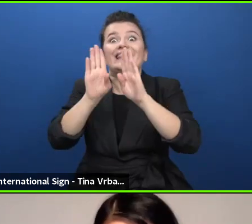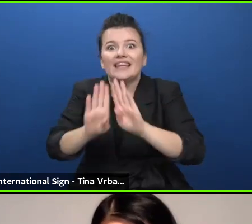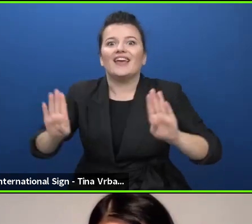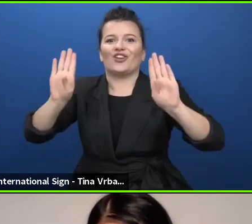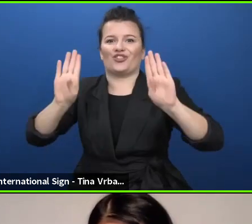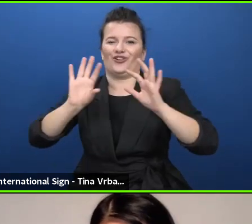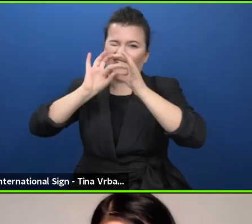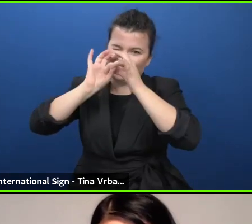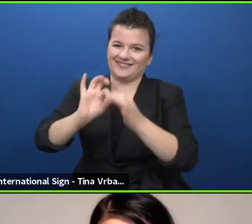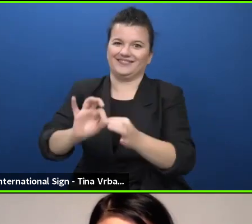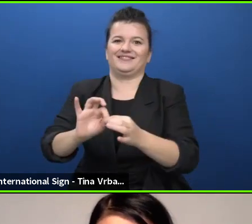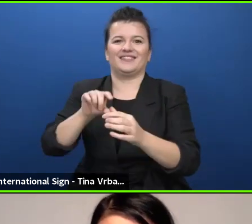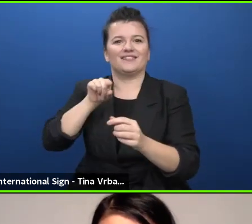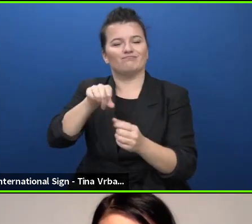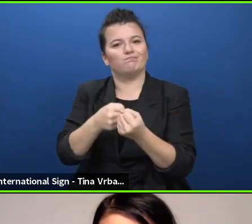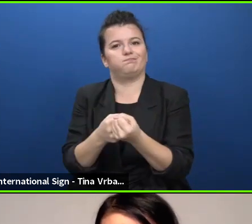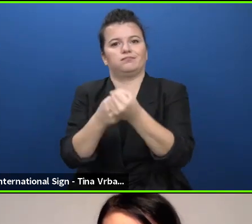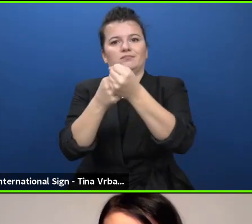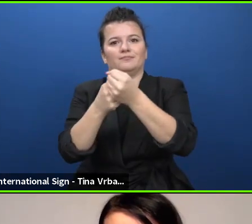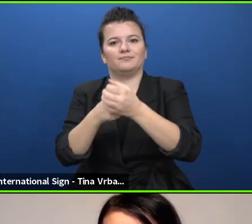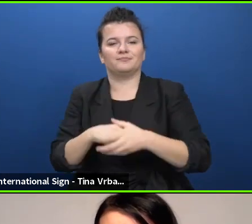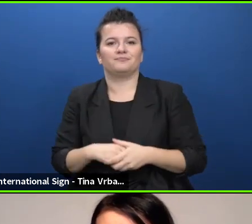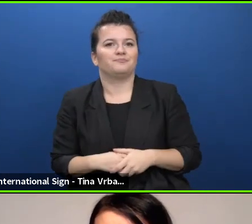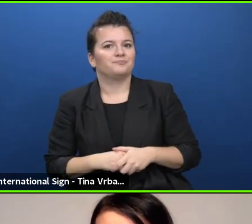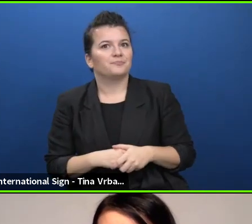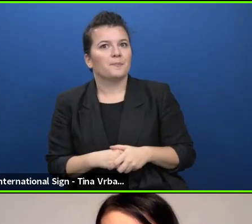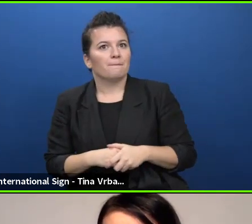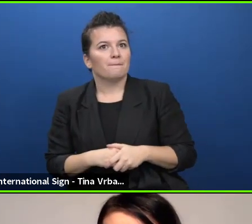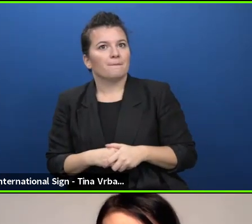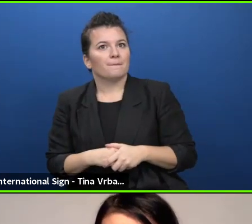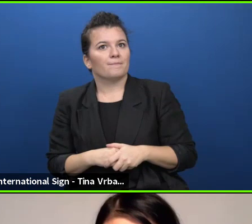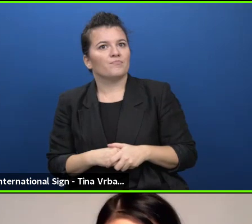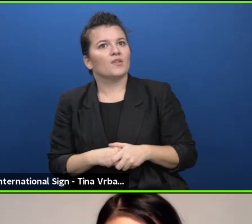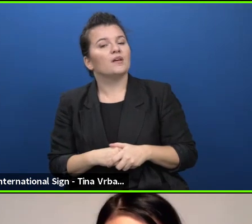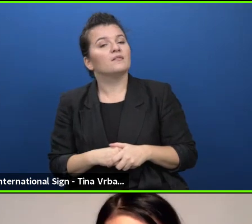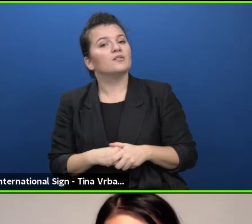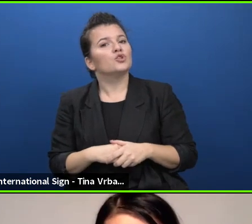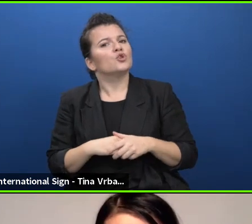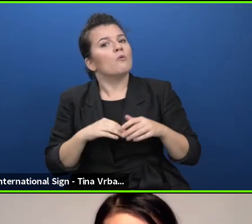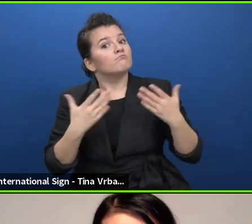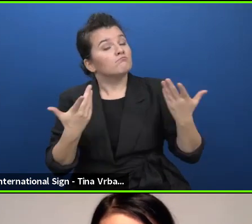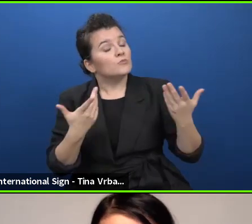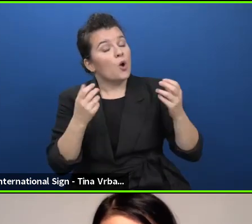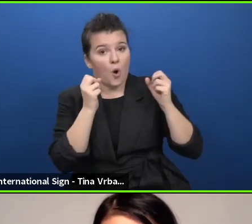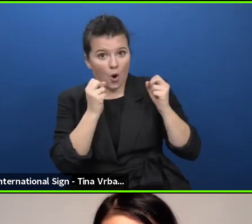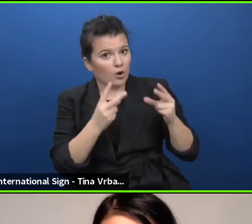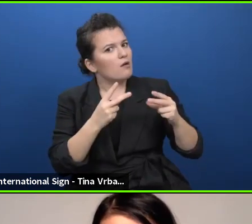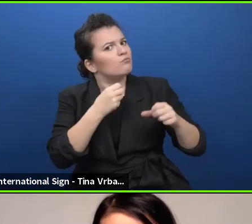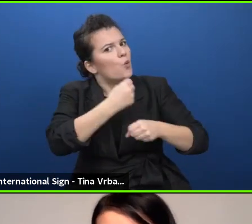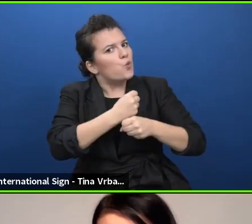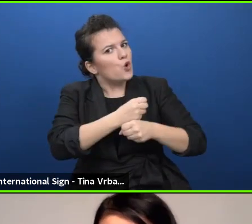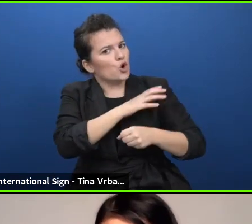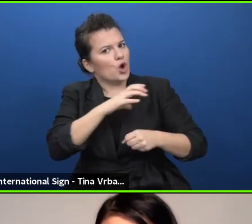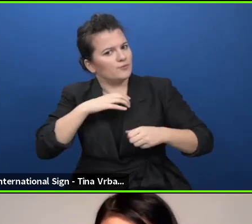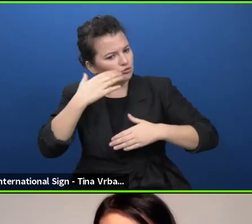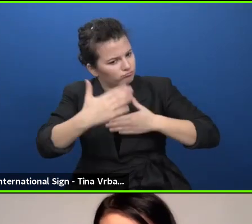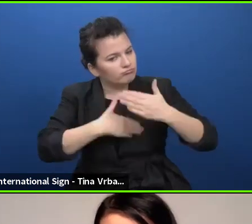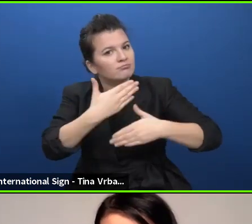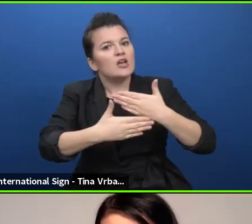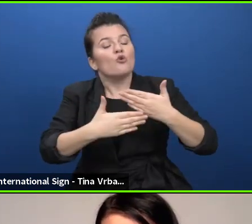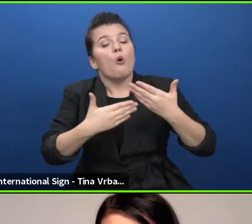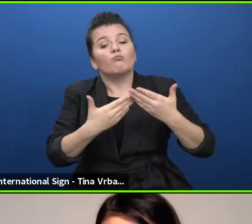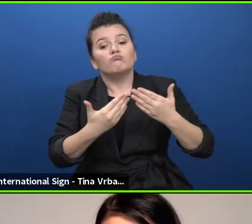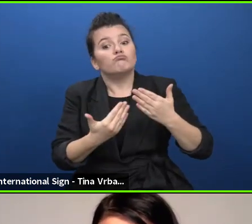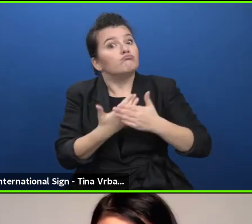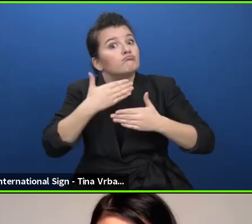So can you develop a little bit about the next steps? What are they, because this is